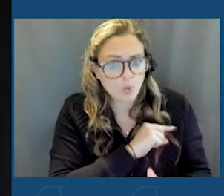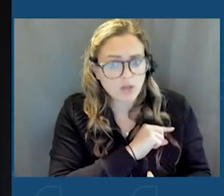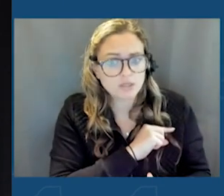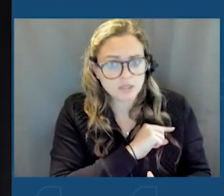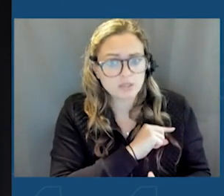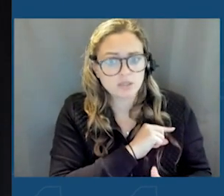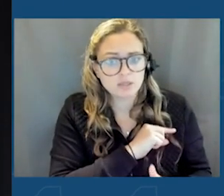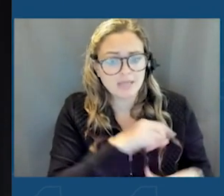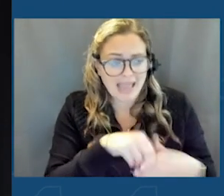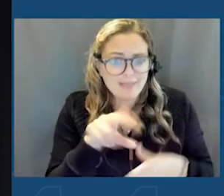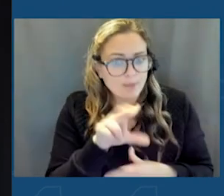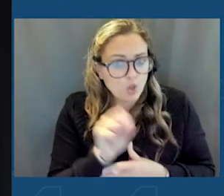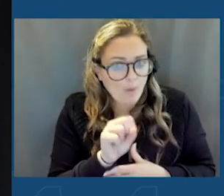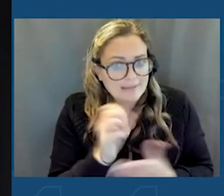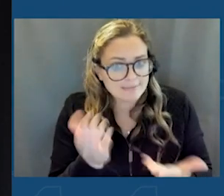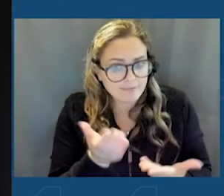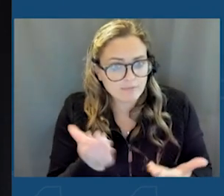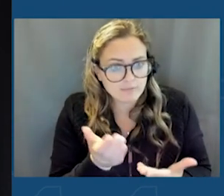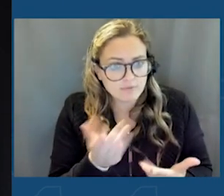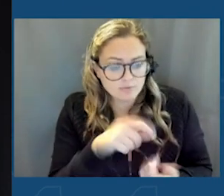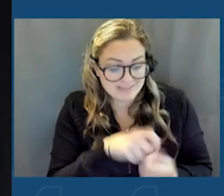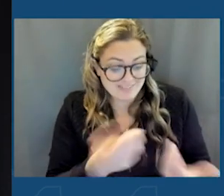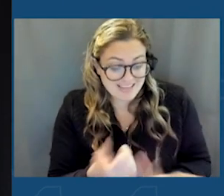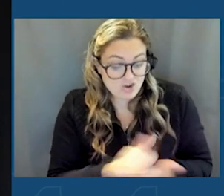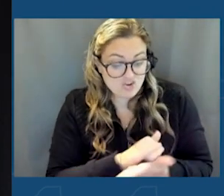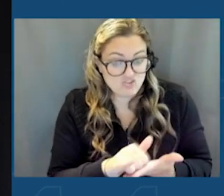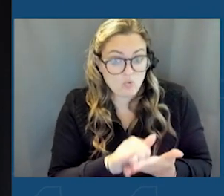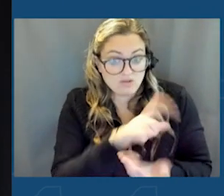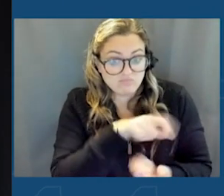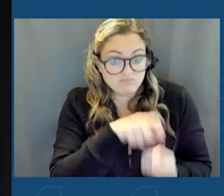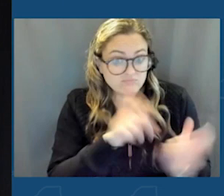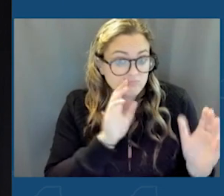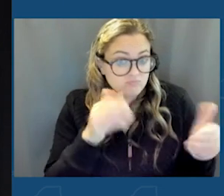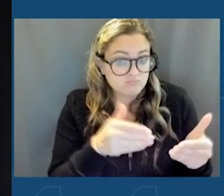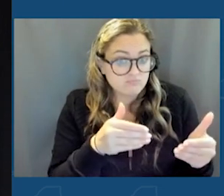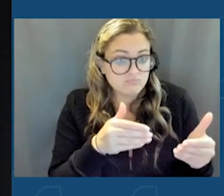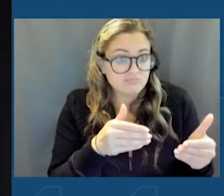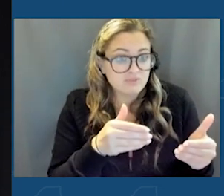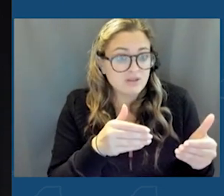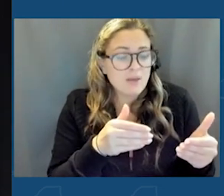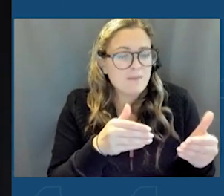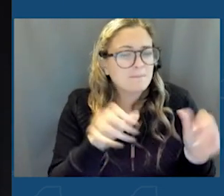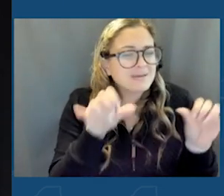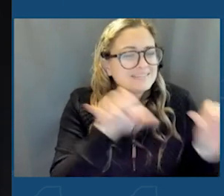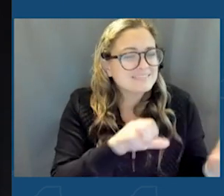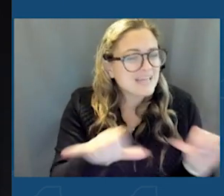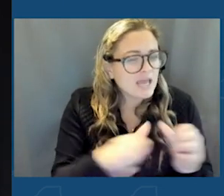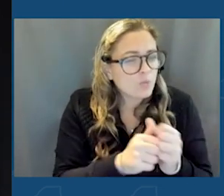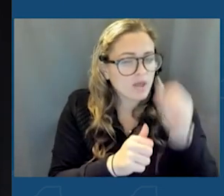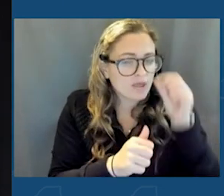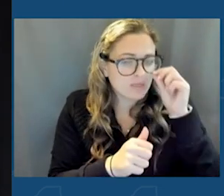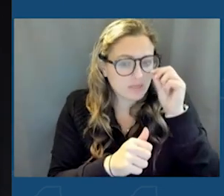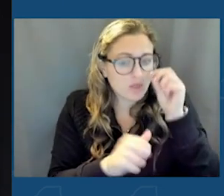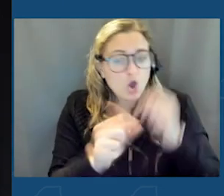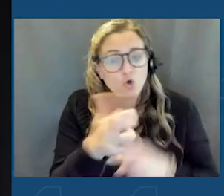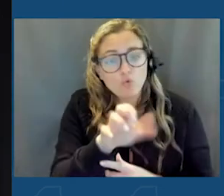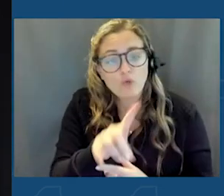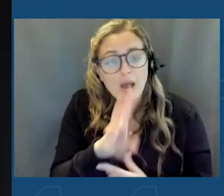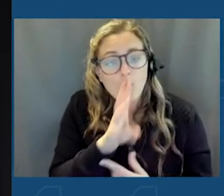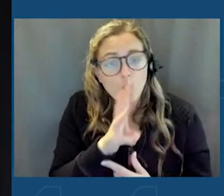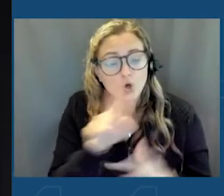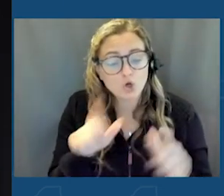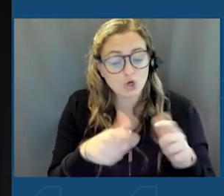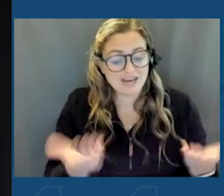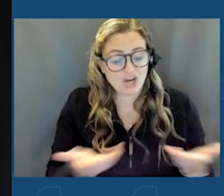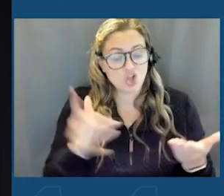the U.S., in particular here in New York. We haven't made the same kind of strides with groundwater, and that's largely in Long Island because of